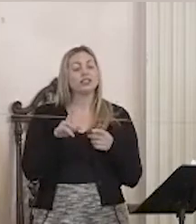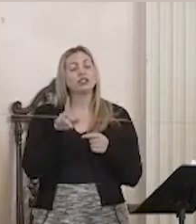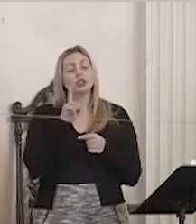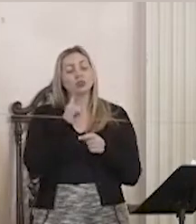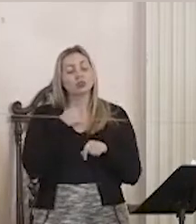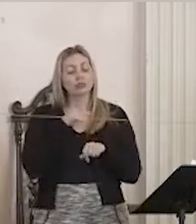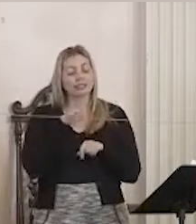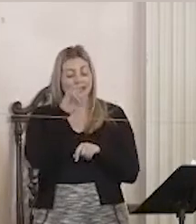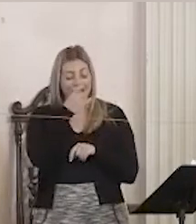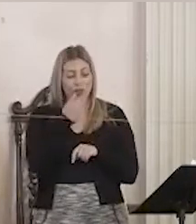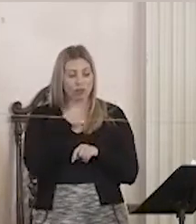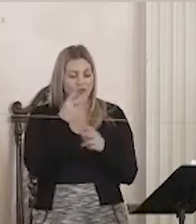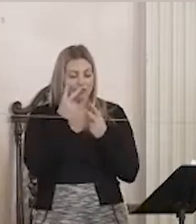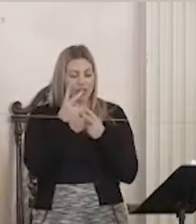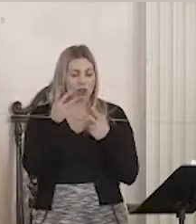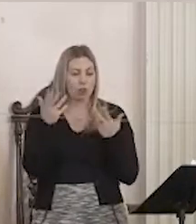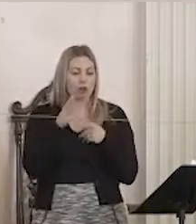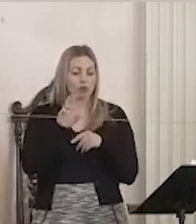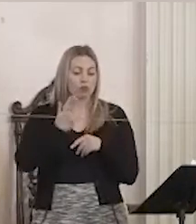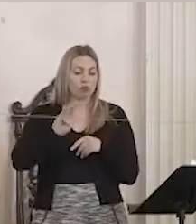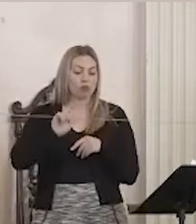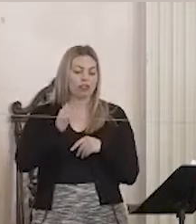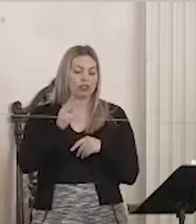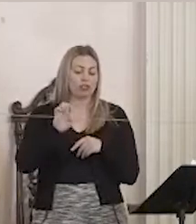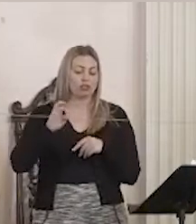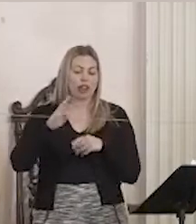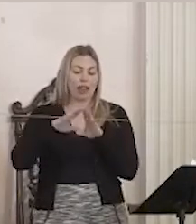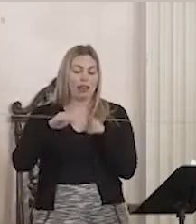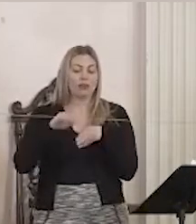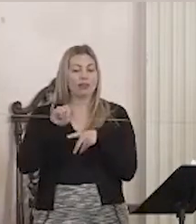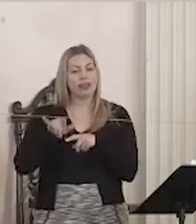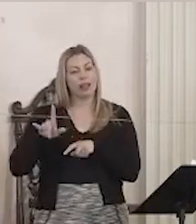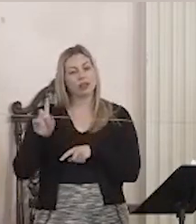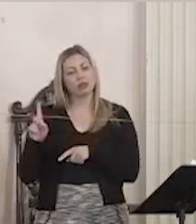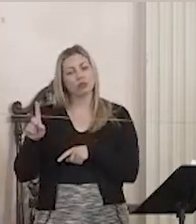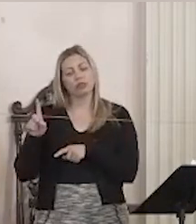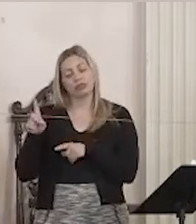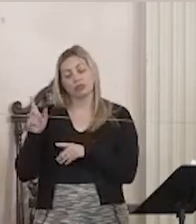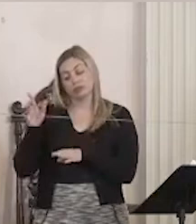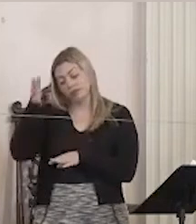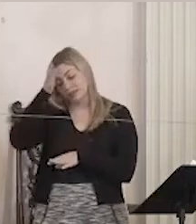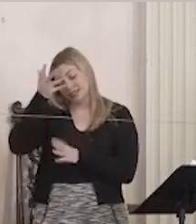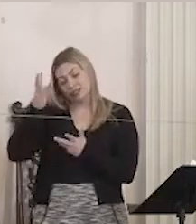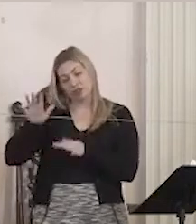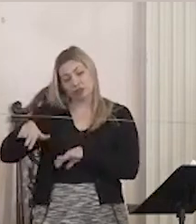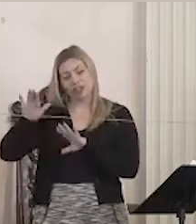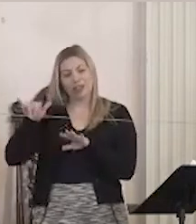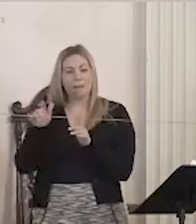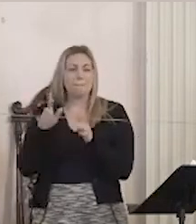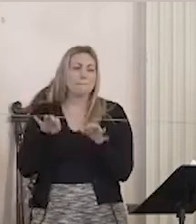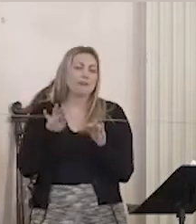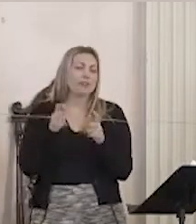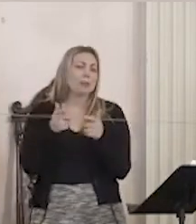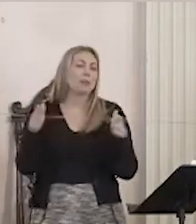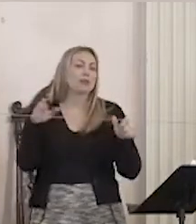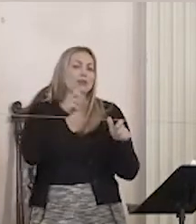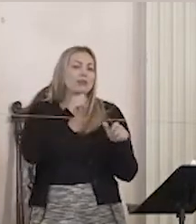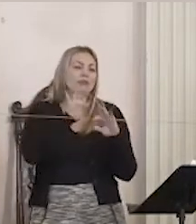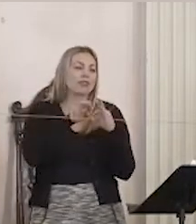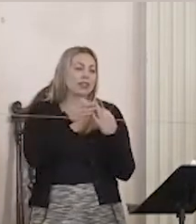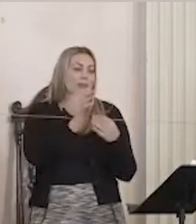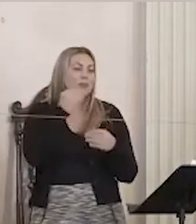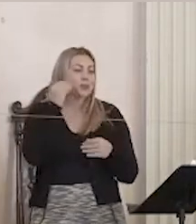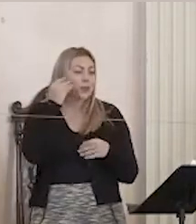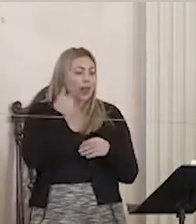visited Bridge House, the Churchville family home where Dad was raised. It was the perfect big old family home.